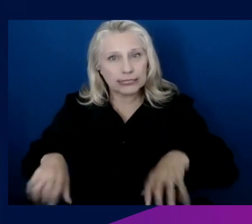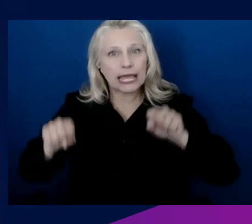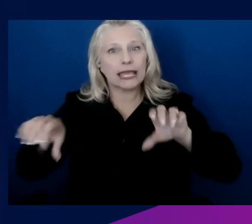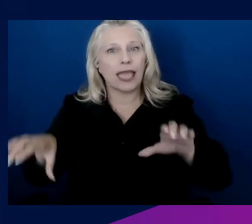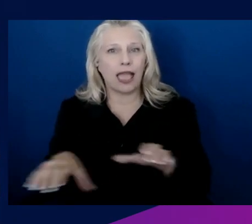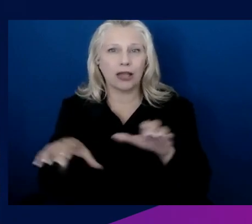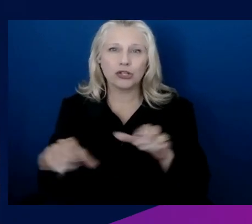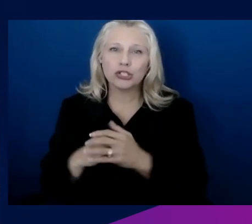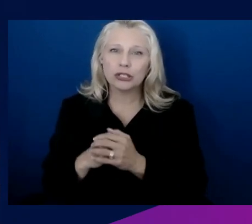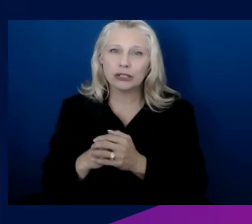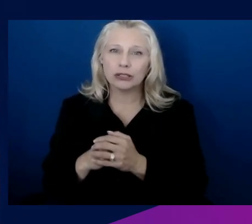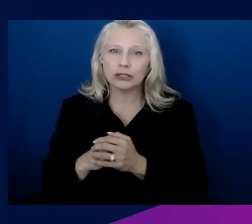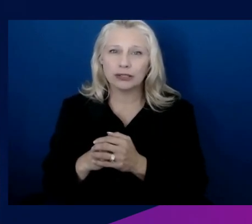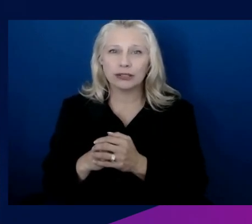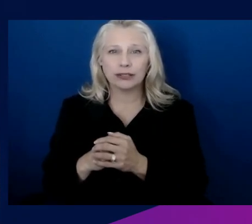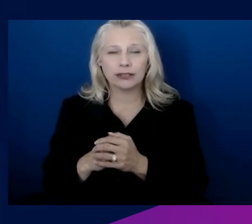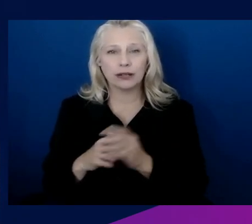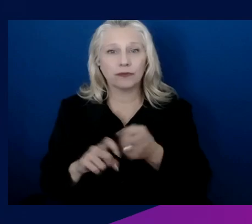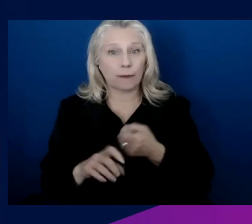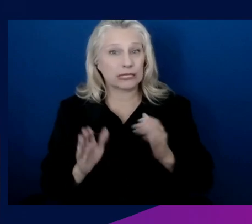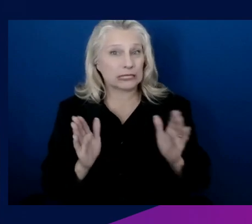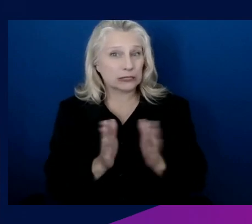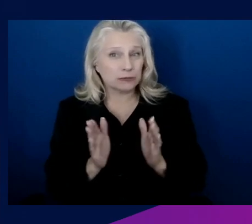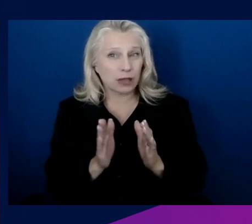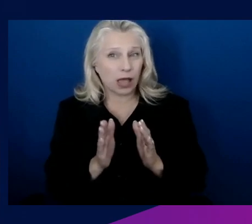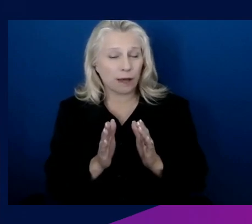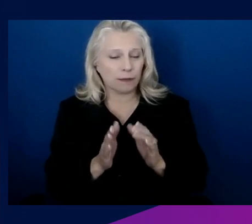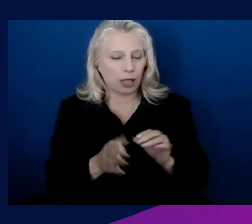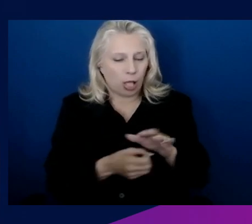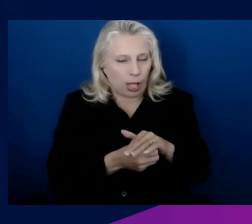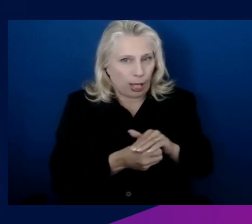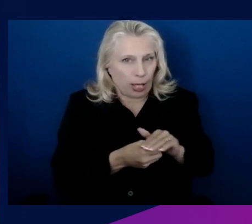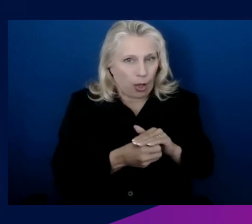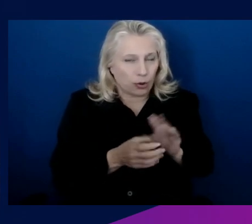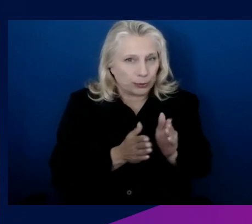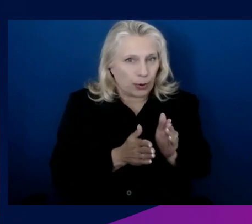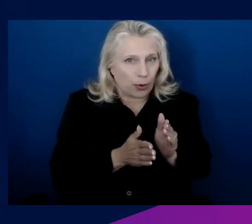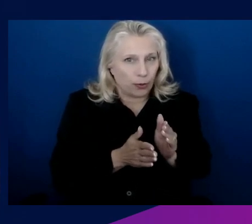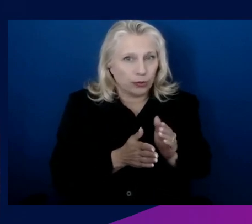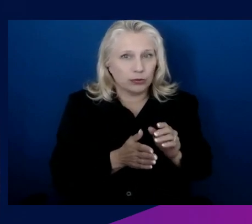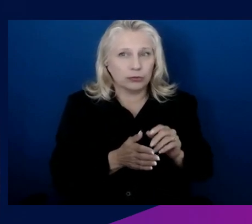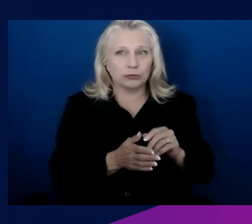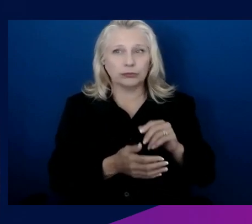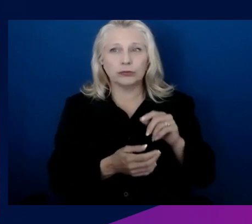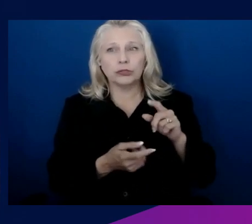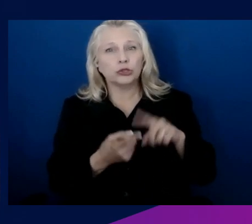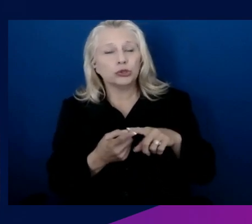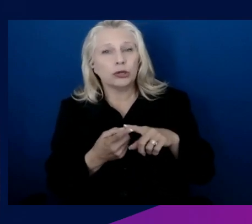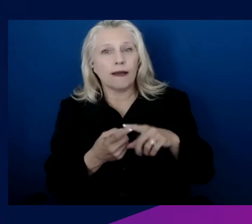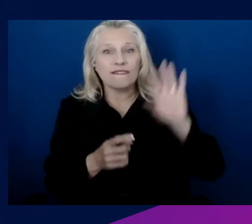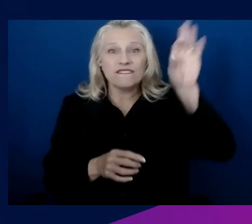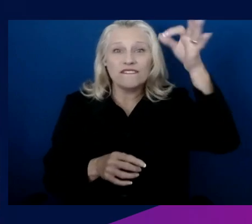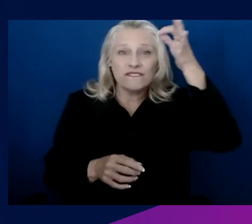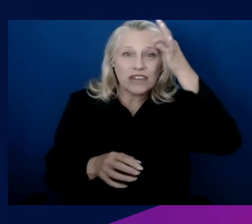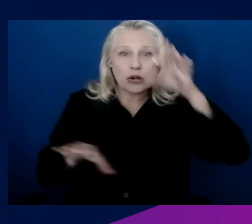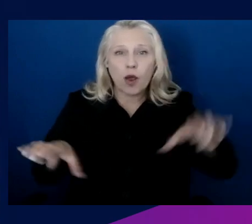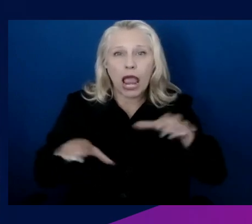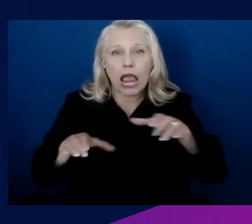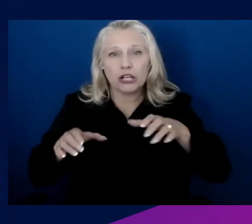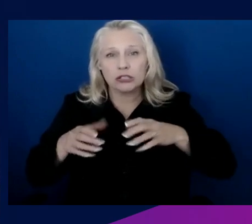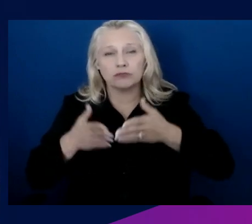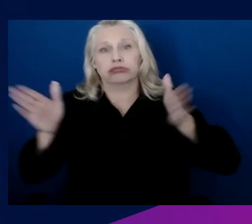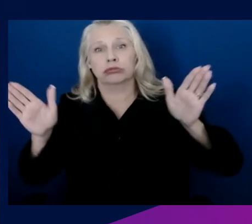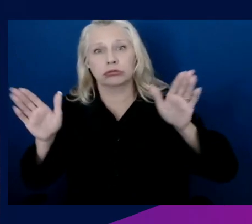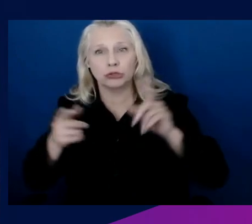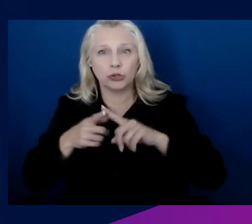from small hyper-local action to federal action, to